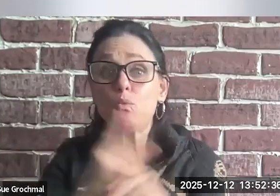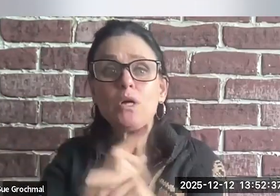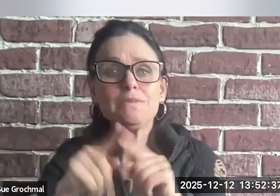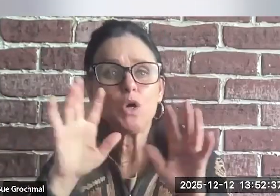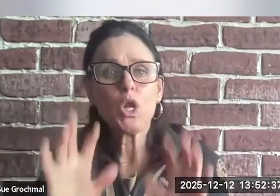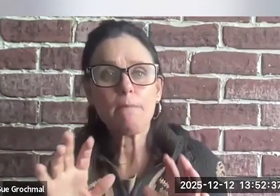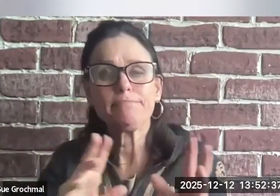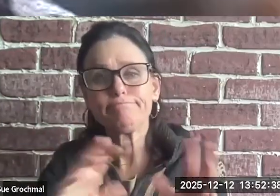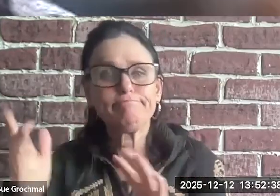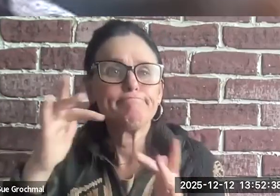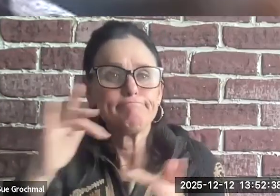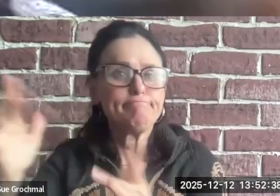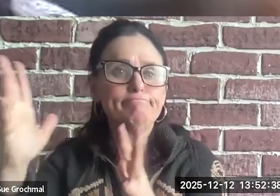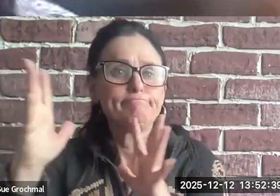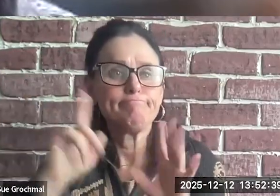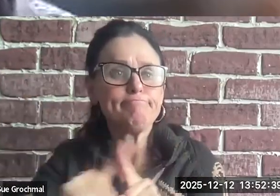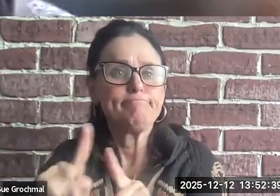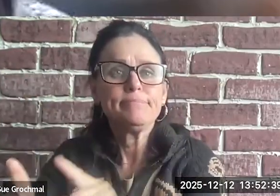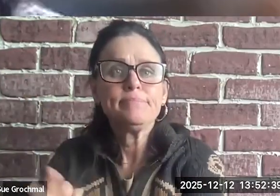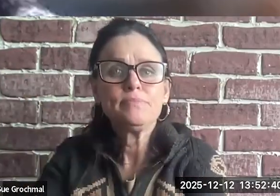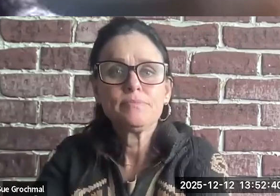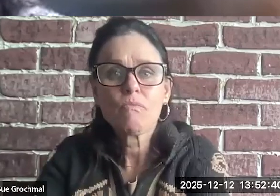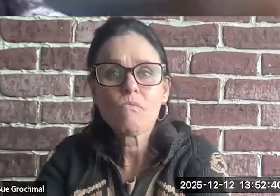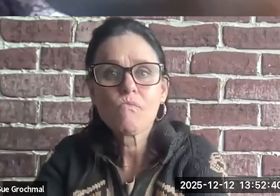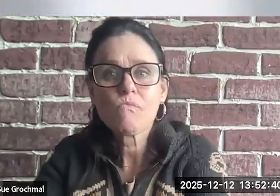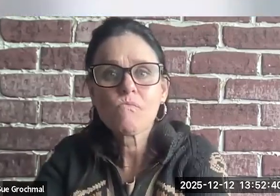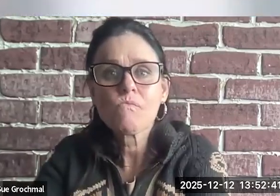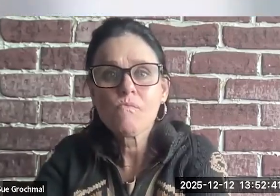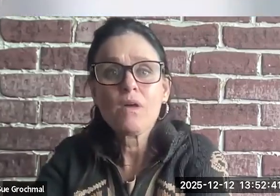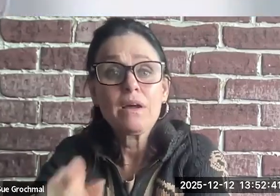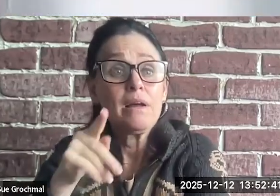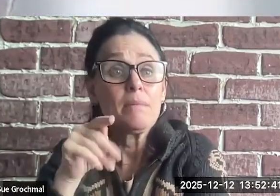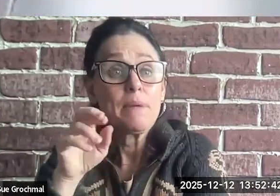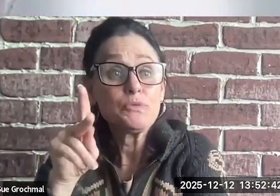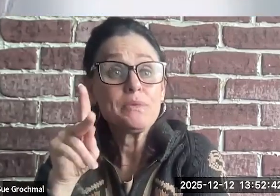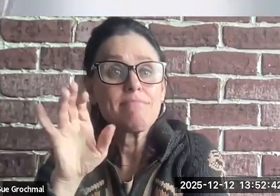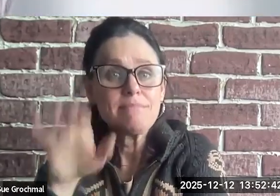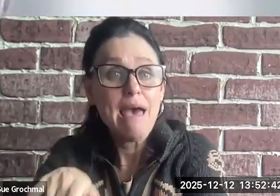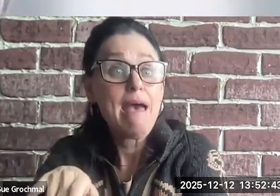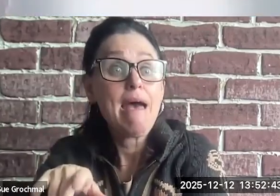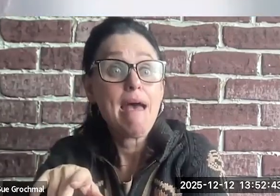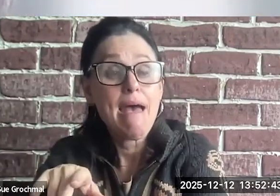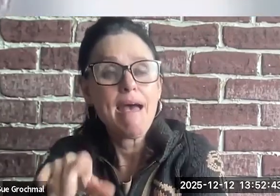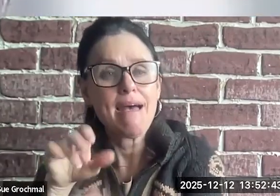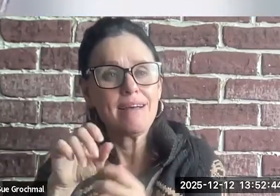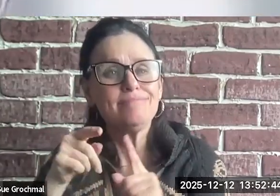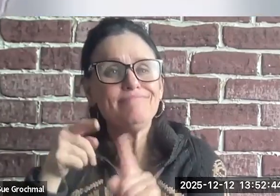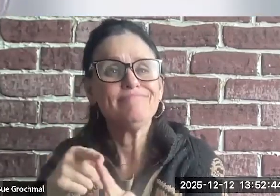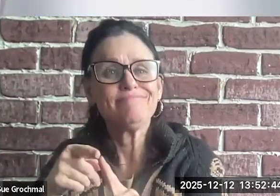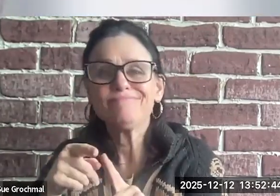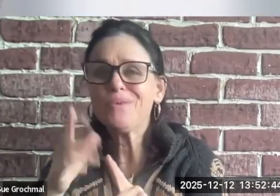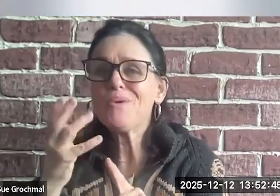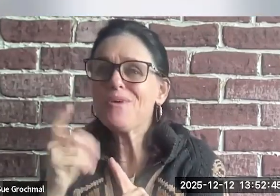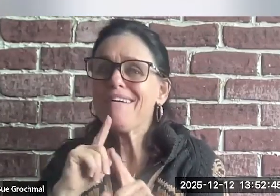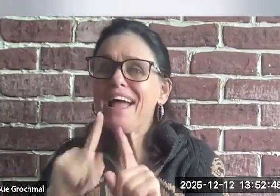climate-related events? So I can just start actually on this. This is an exact question that we want to address through this